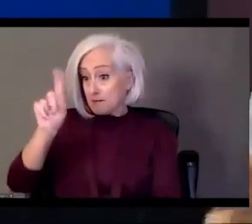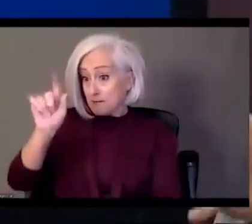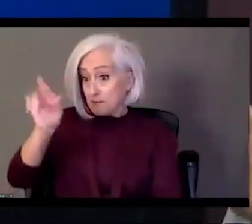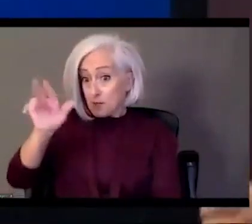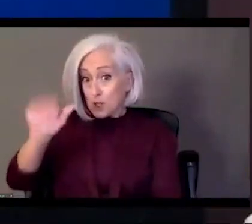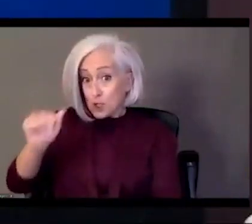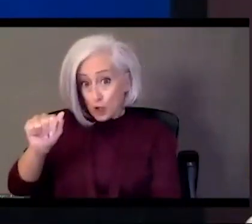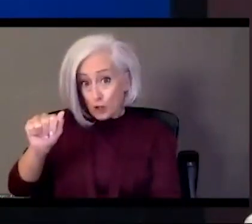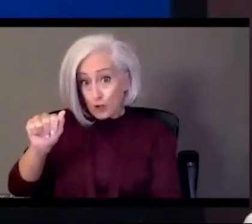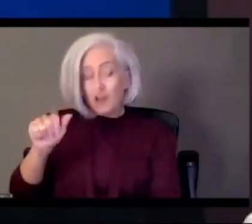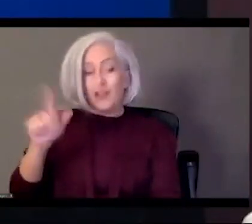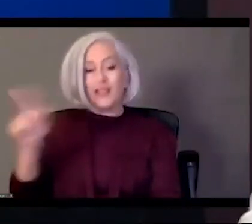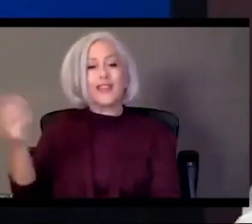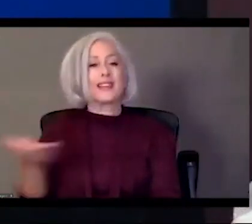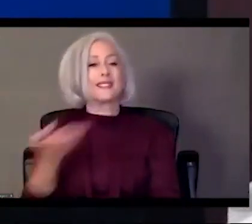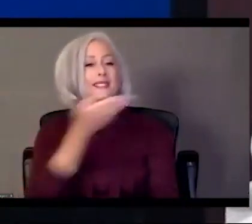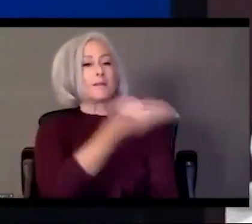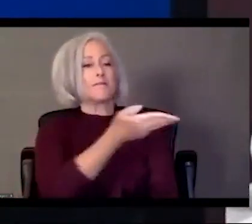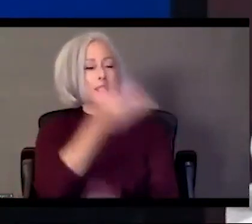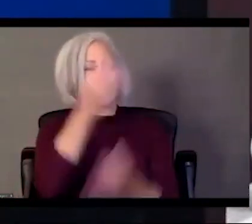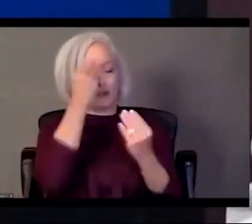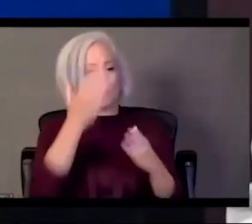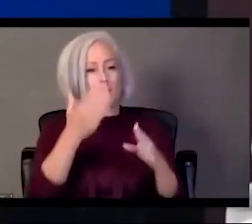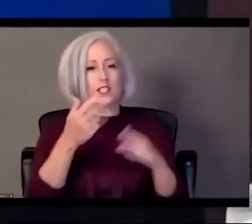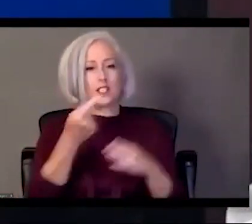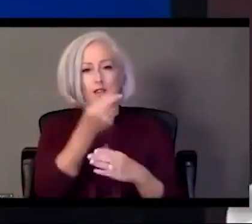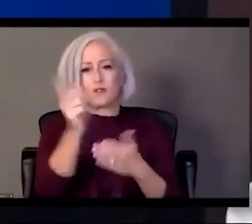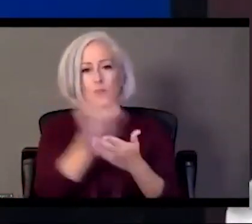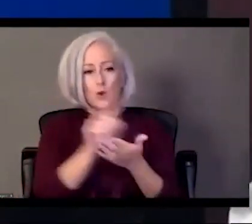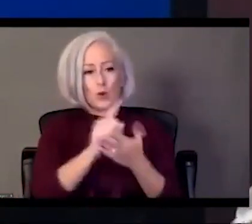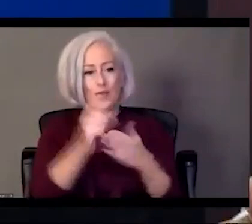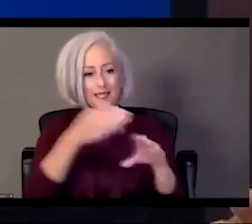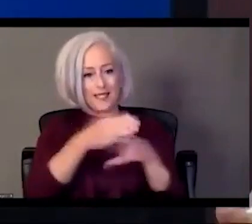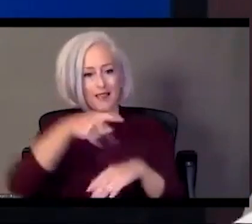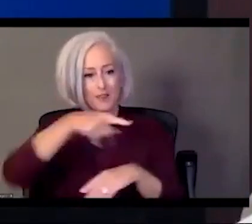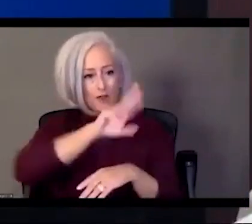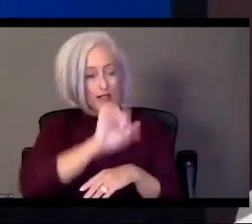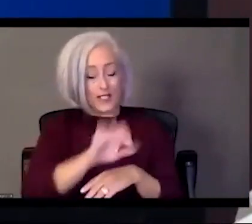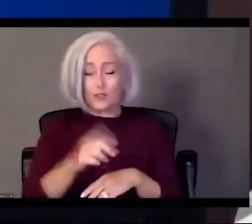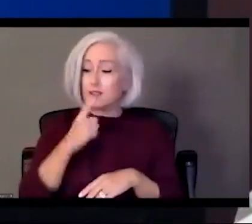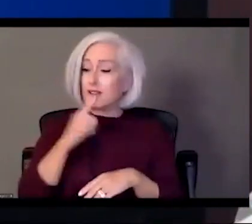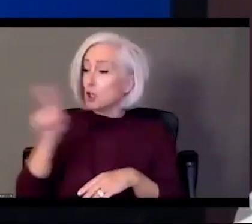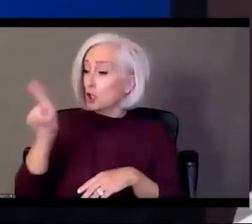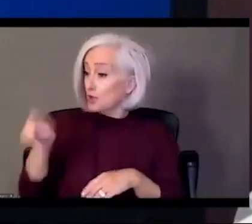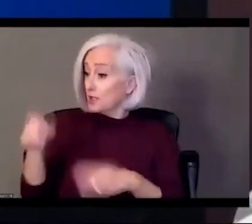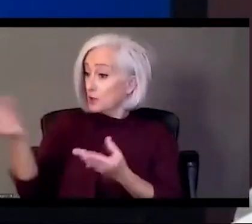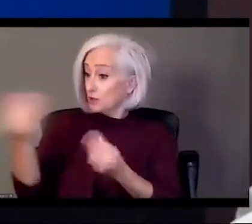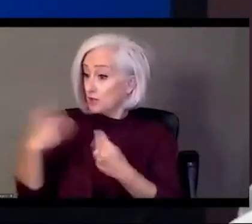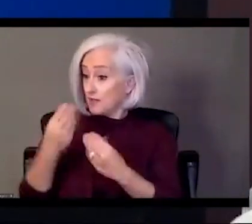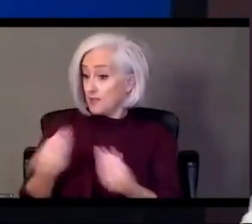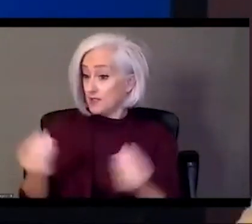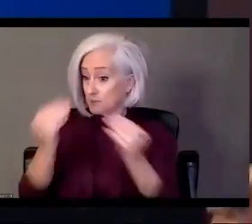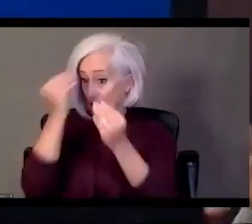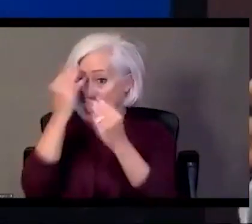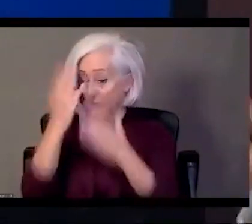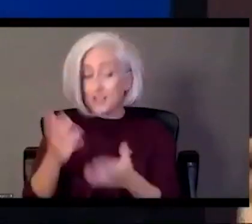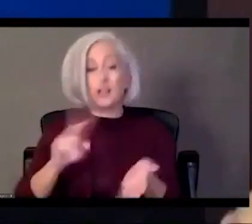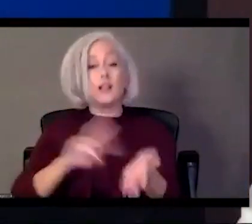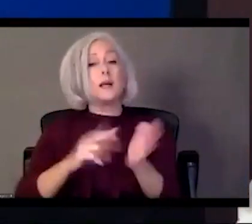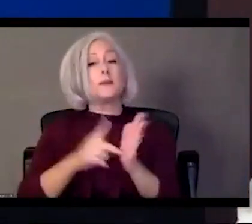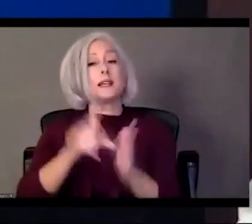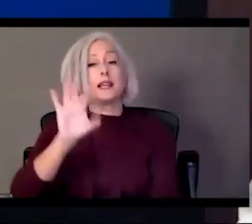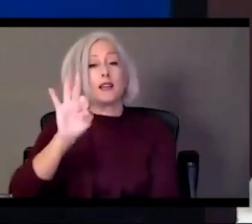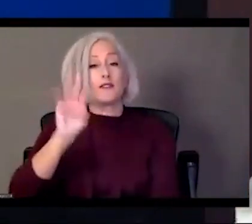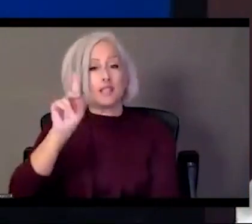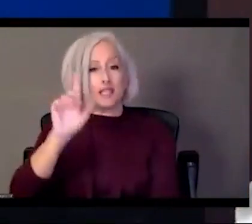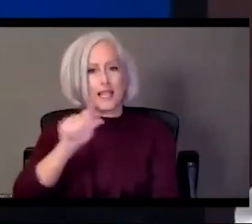Pfizer, and said, guys, you need to give us more information than you've given us. So I think it's the FDA being diligent. And so as a result,